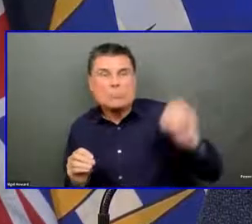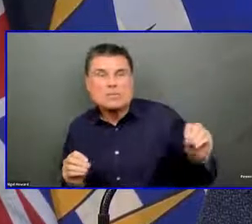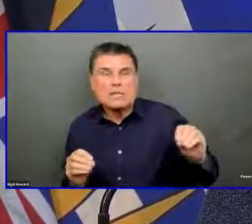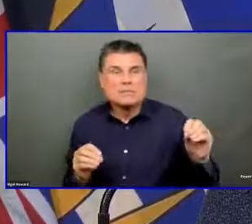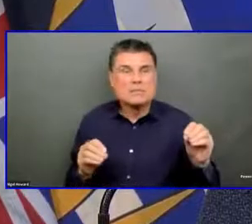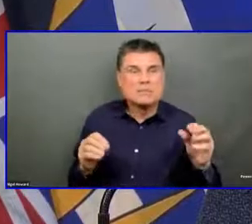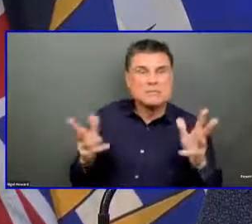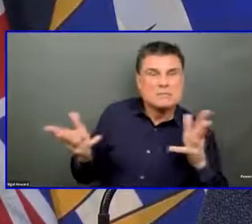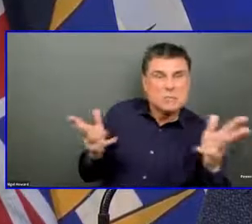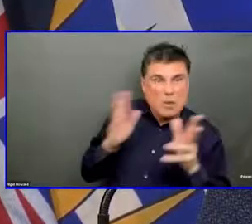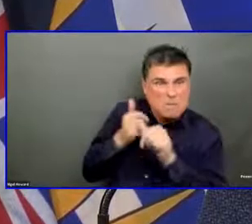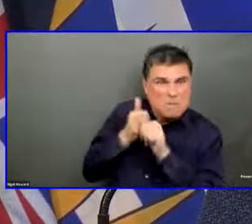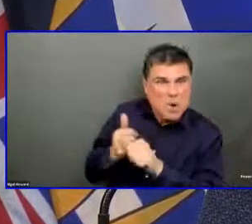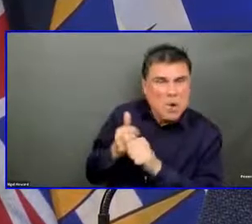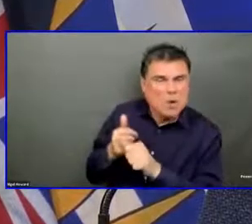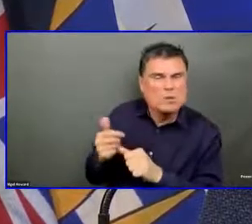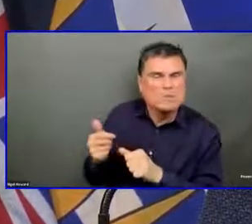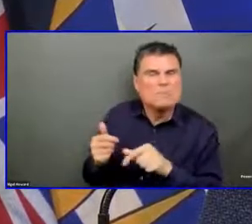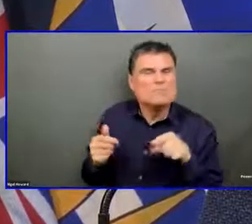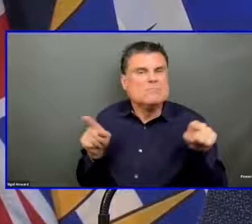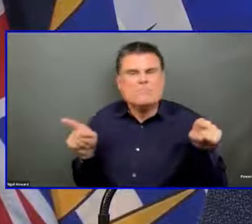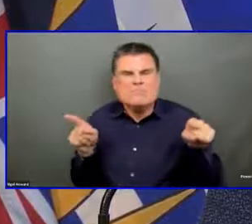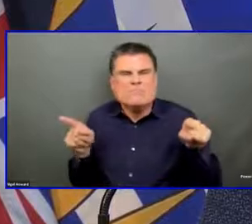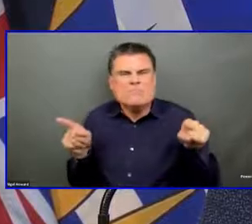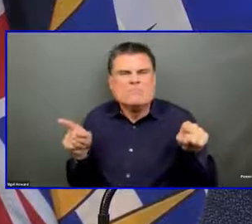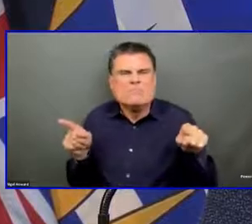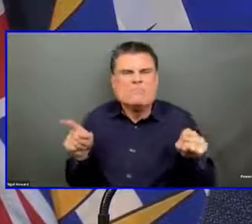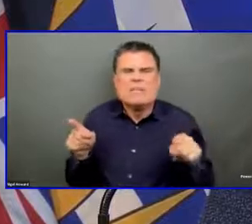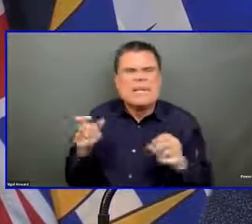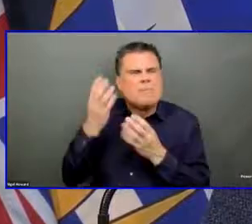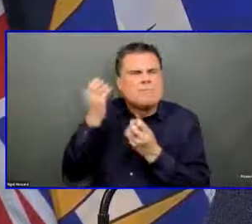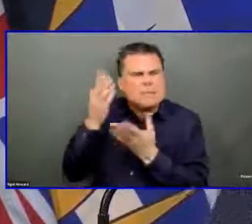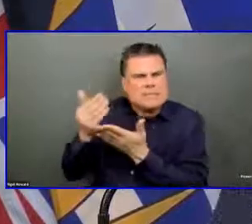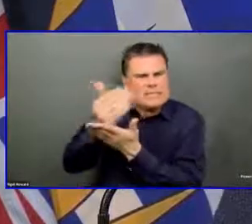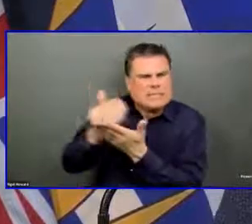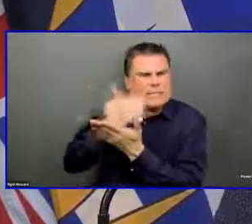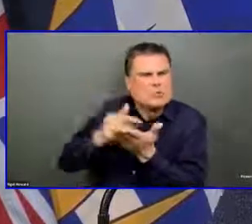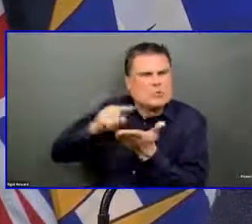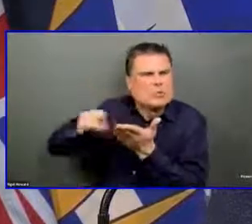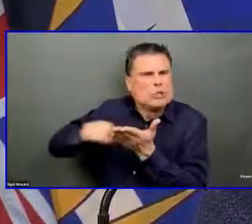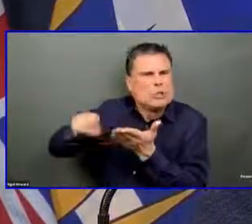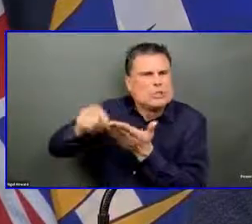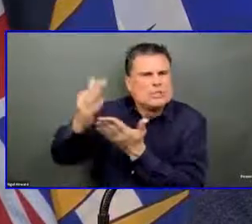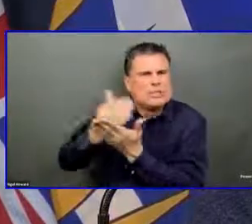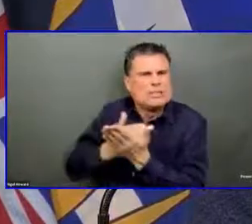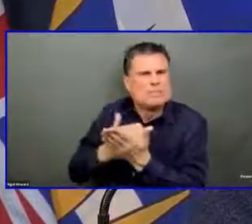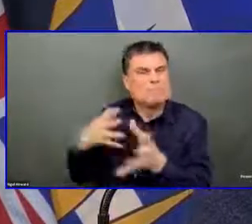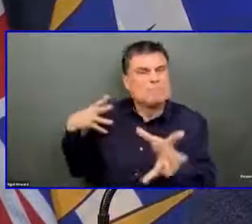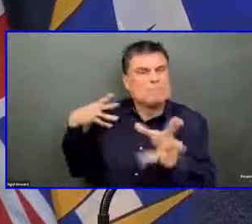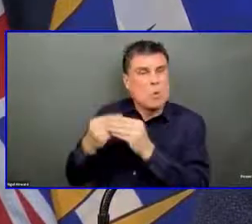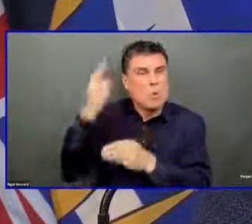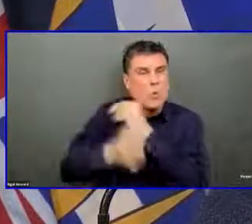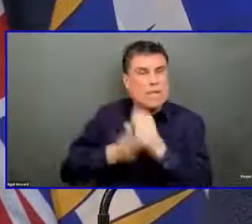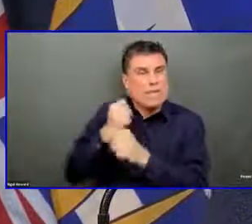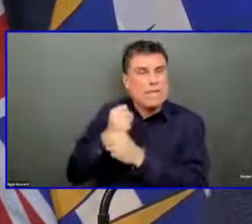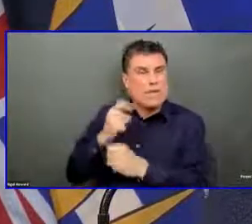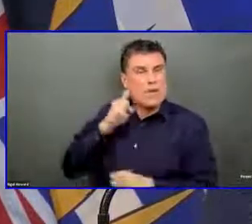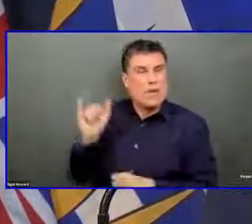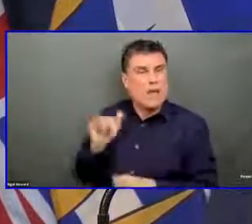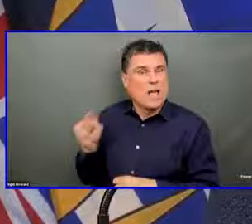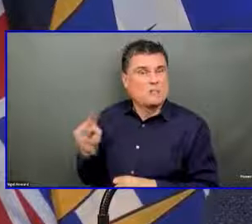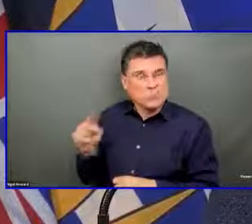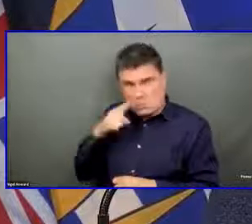this information, given we've now been in the pandemic for a year? Yeah, so as I said, that's not the information that